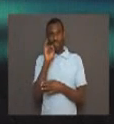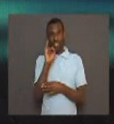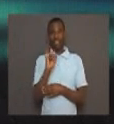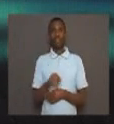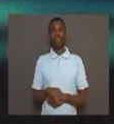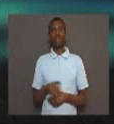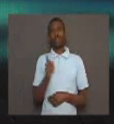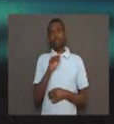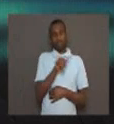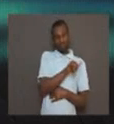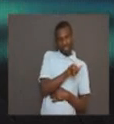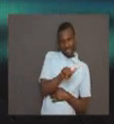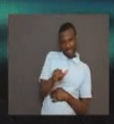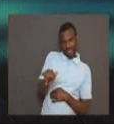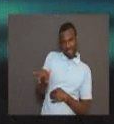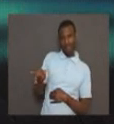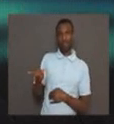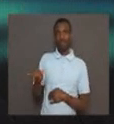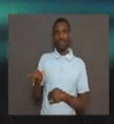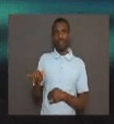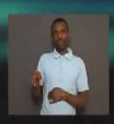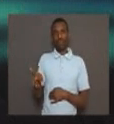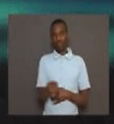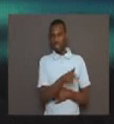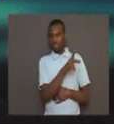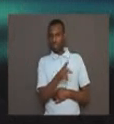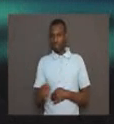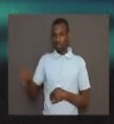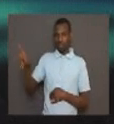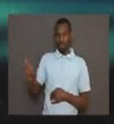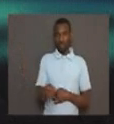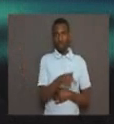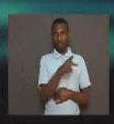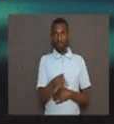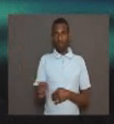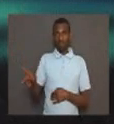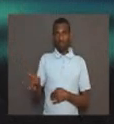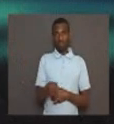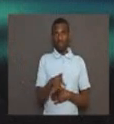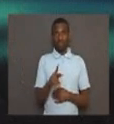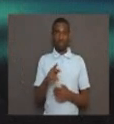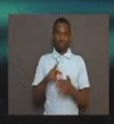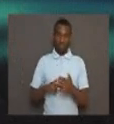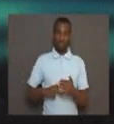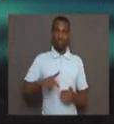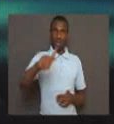current is similar to a pendulum swinging back and